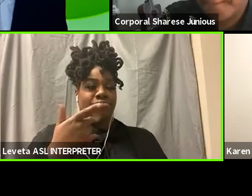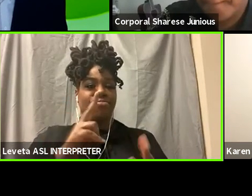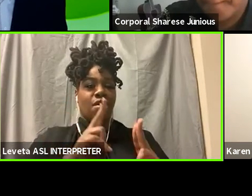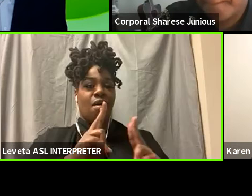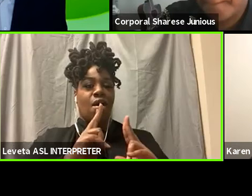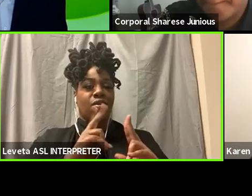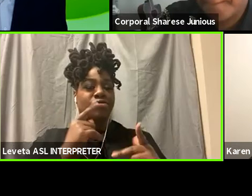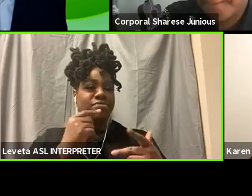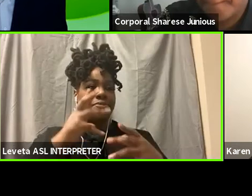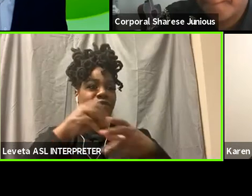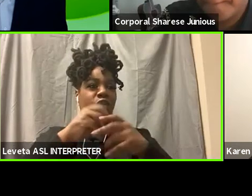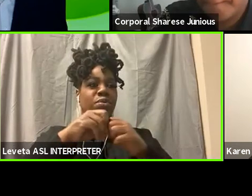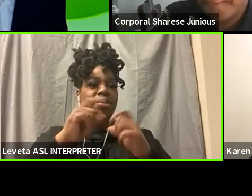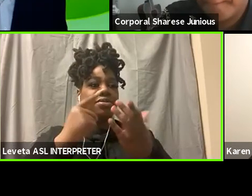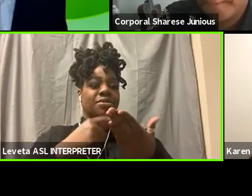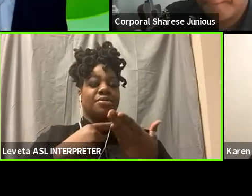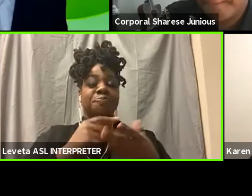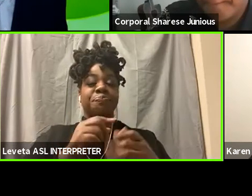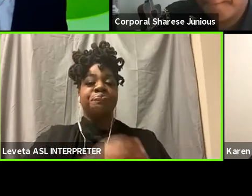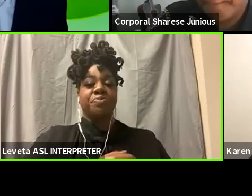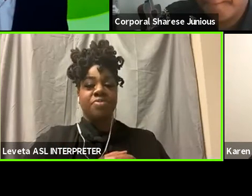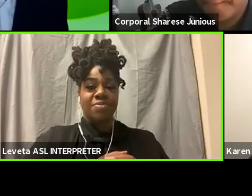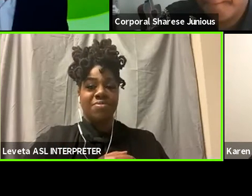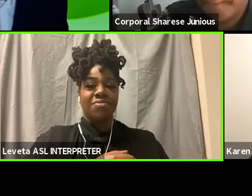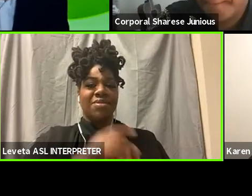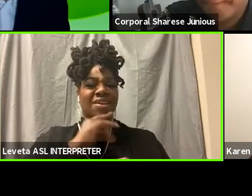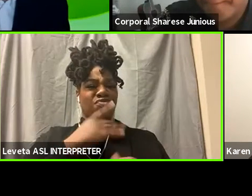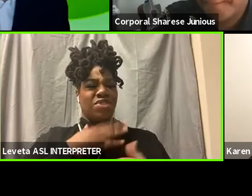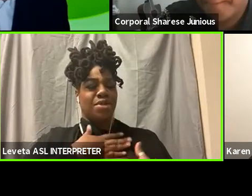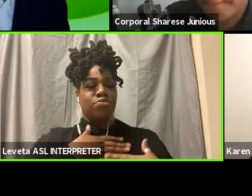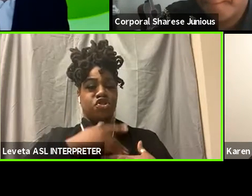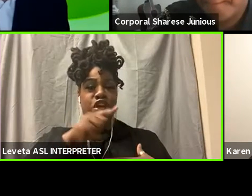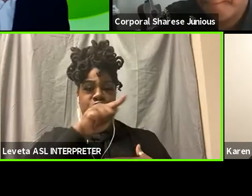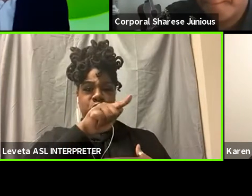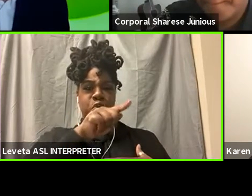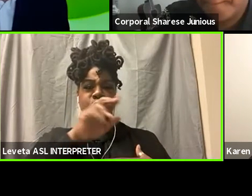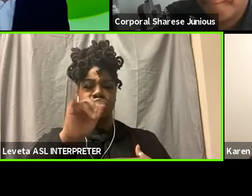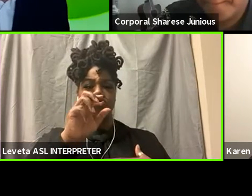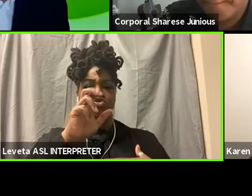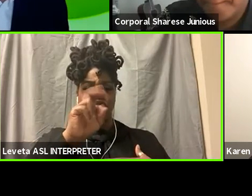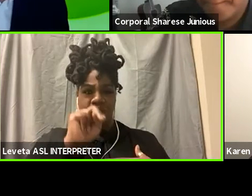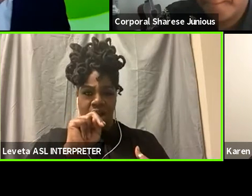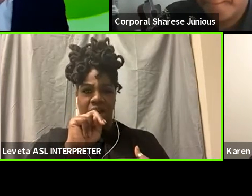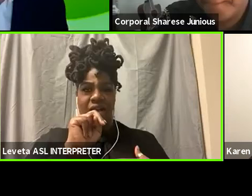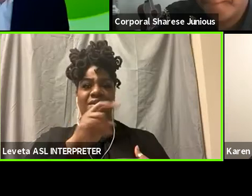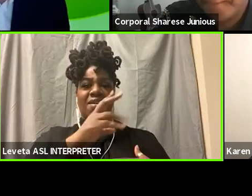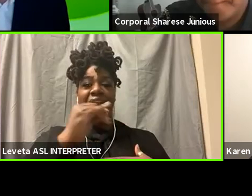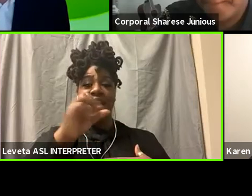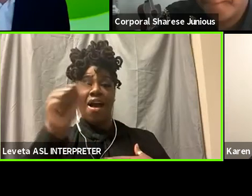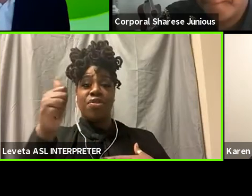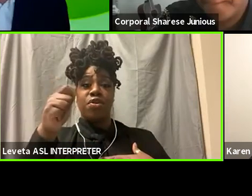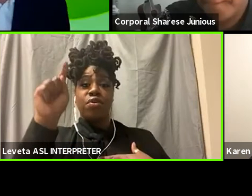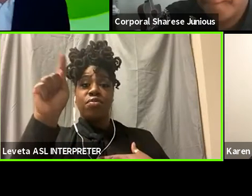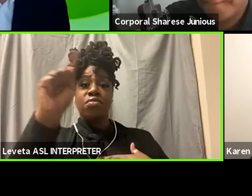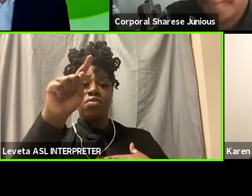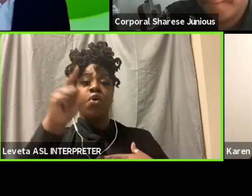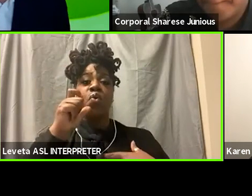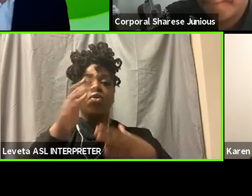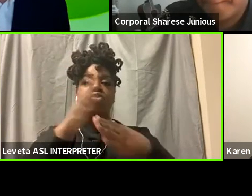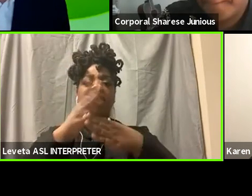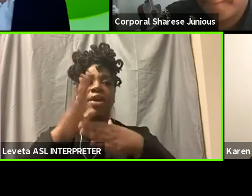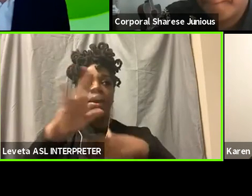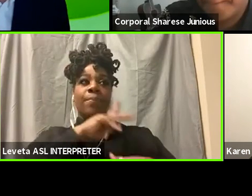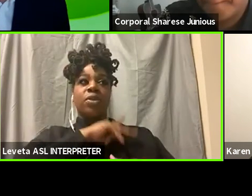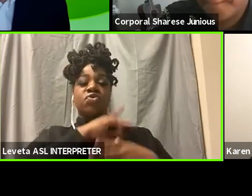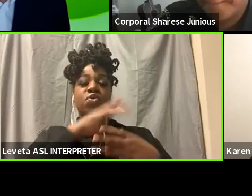really appreciated how both you, John, and some of my others shared a little bit of their personal experiences. So I'd like to share just a little bit of